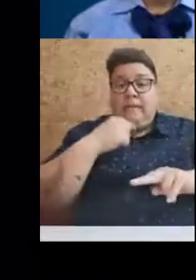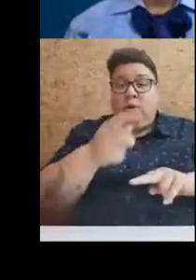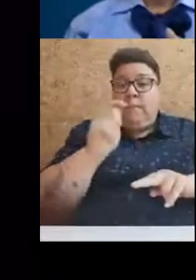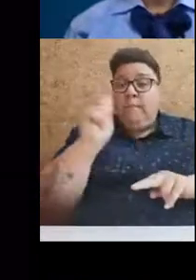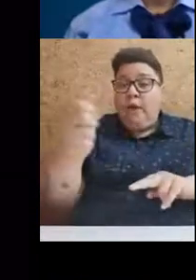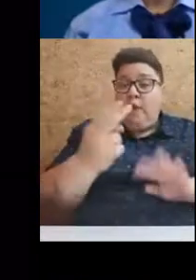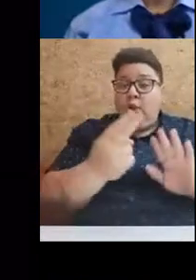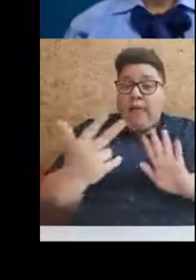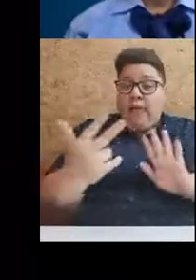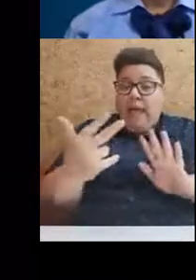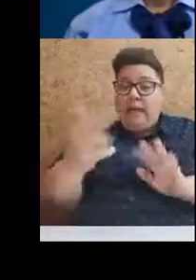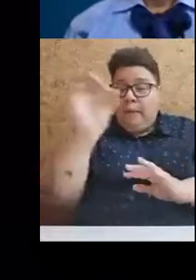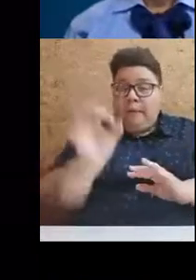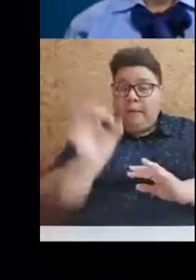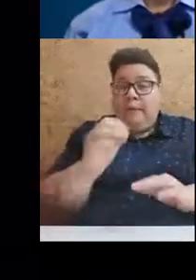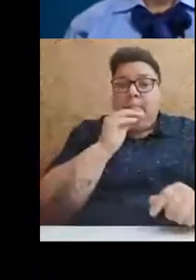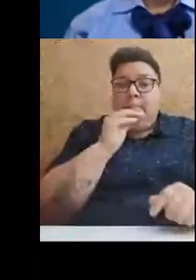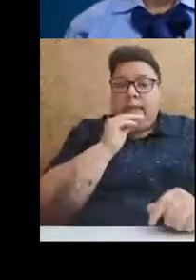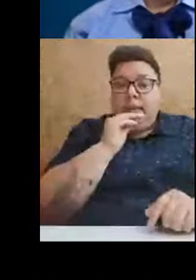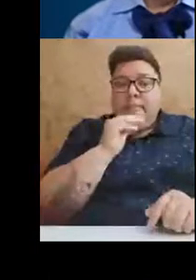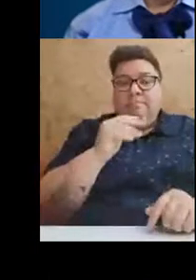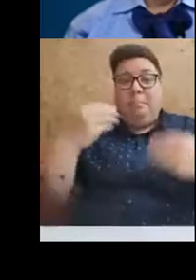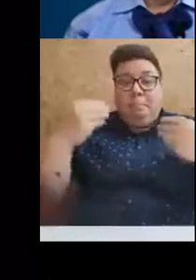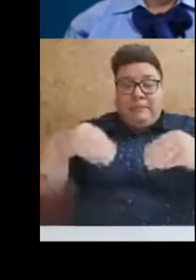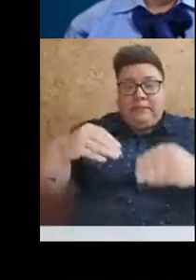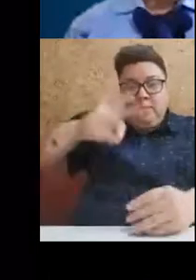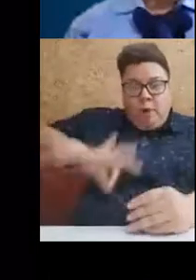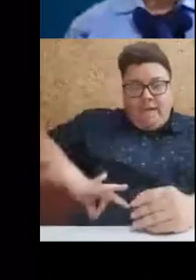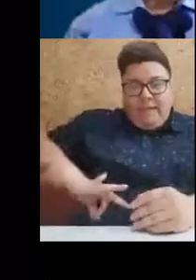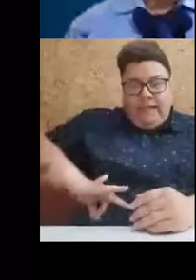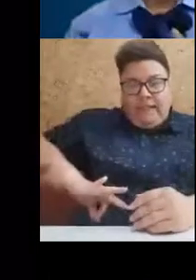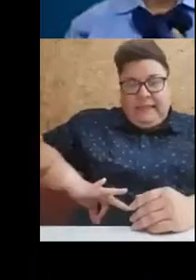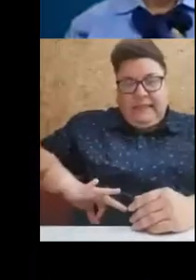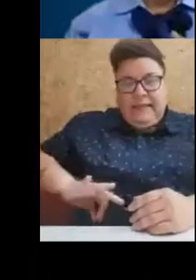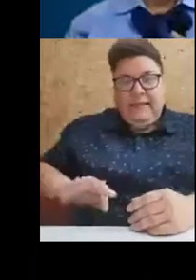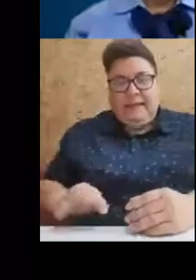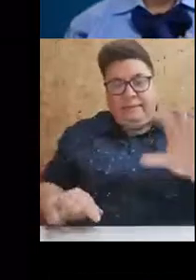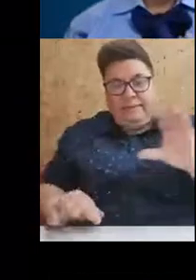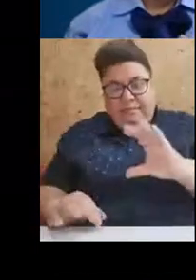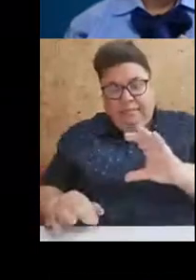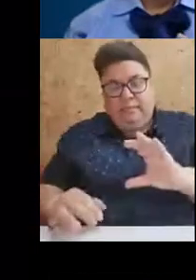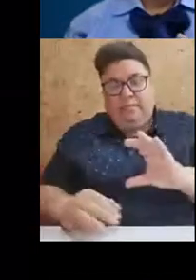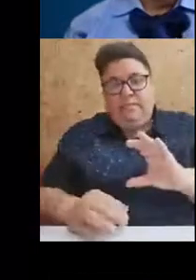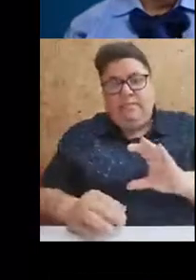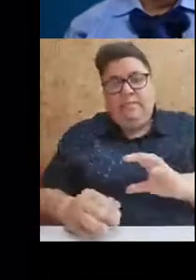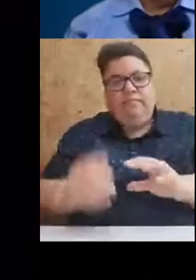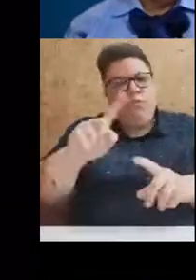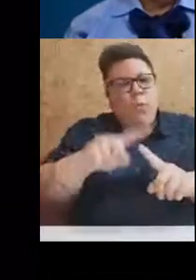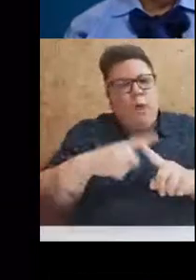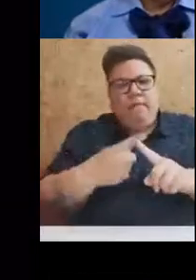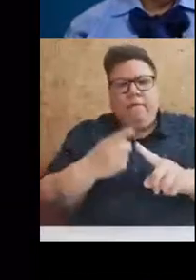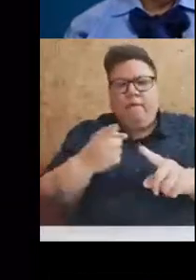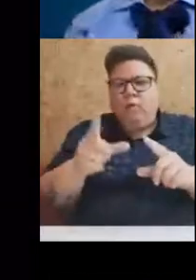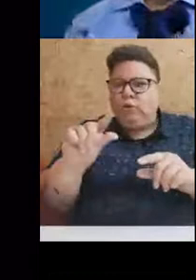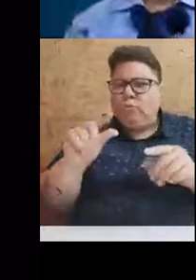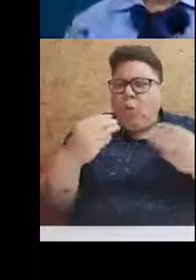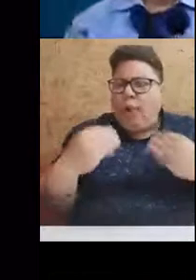means on their business profit. Now, when you look at the business profit and you qualify for small business corporation